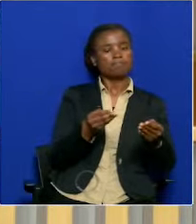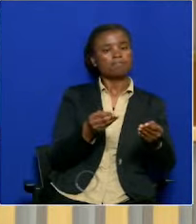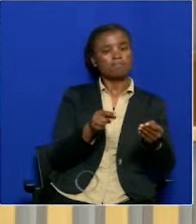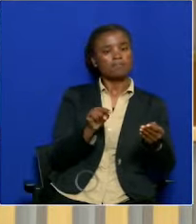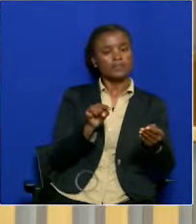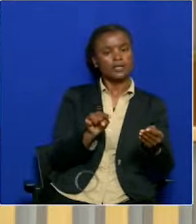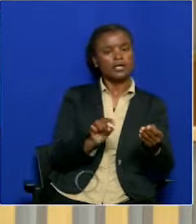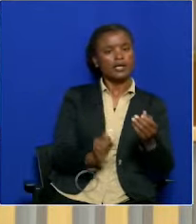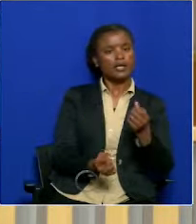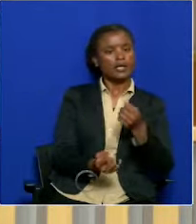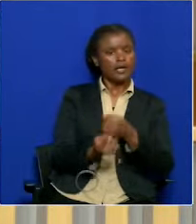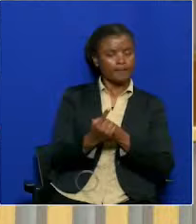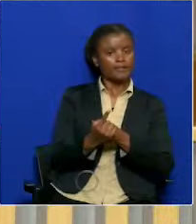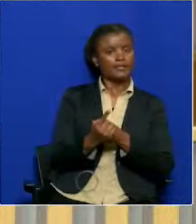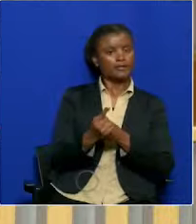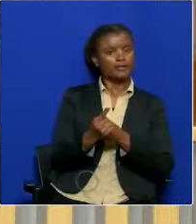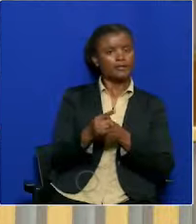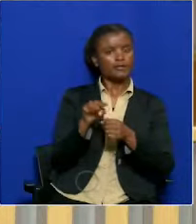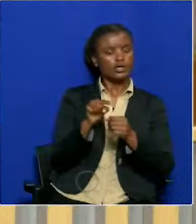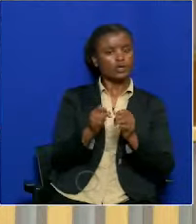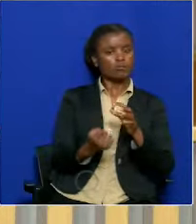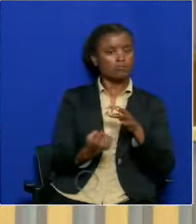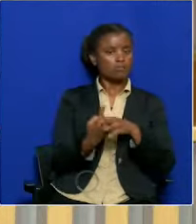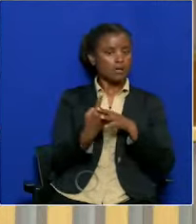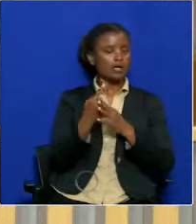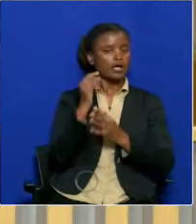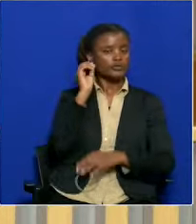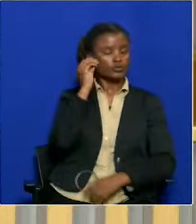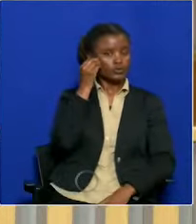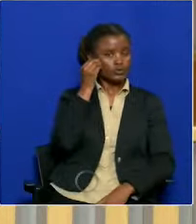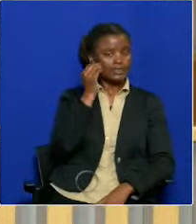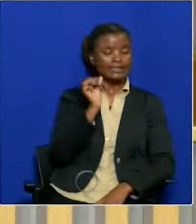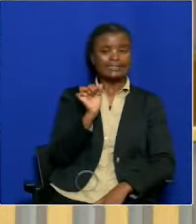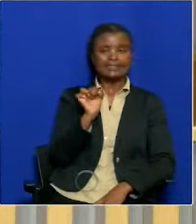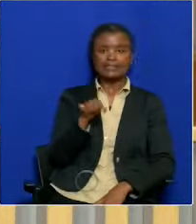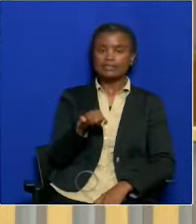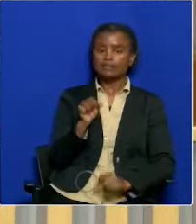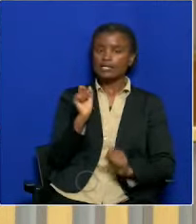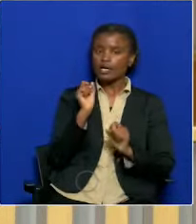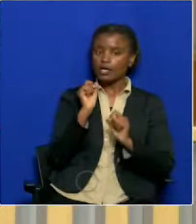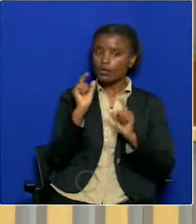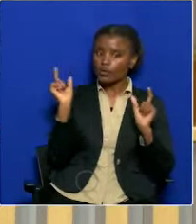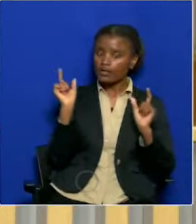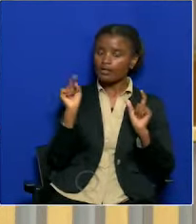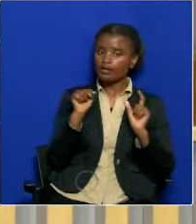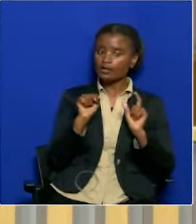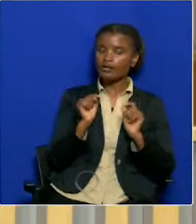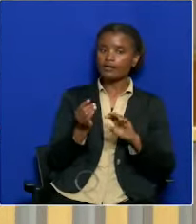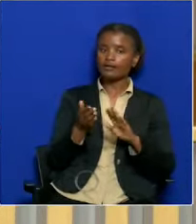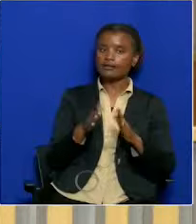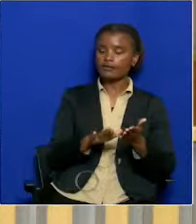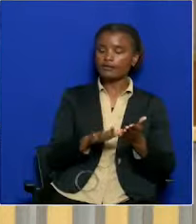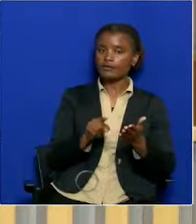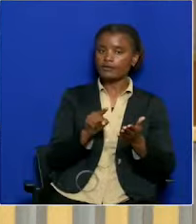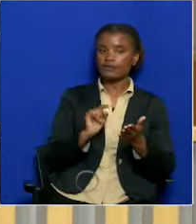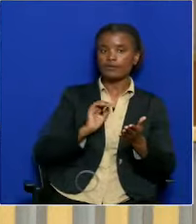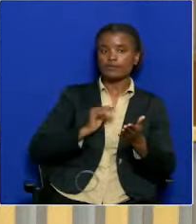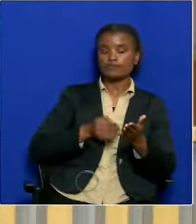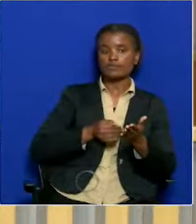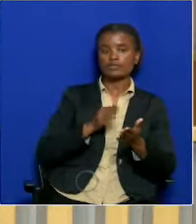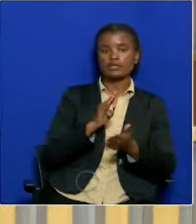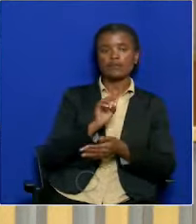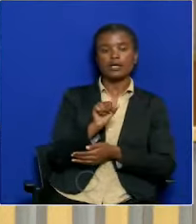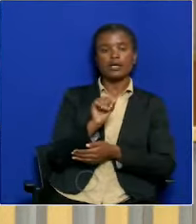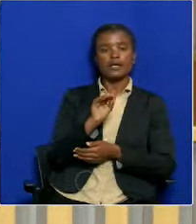did become aware of the death of Ms. Babita Dekoran at the time that happened, and also